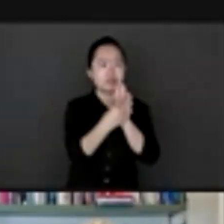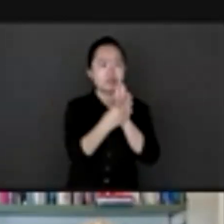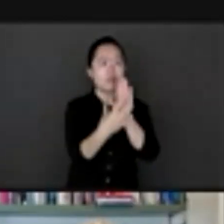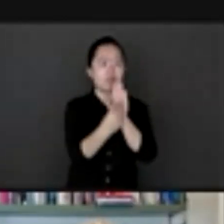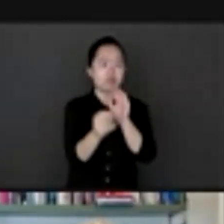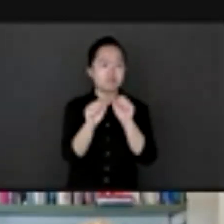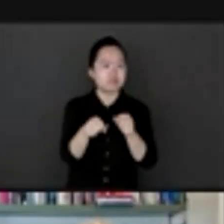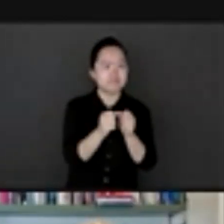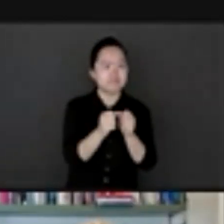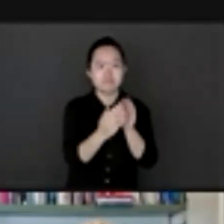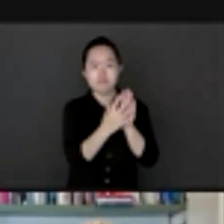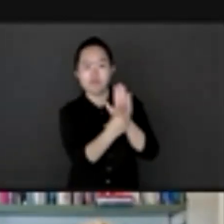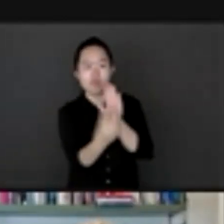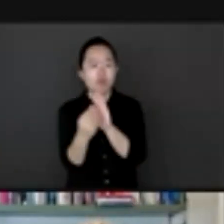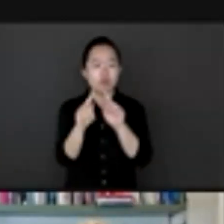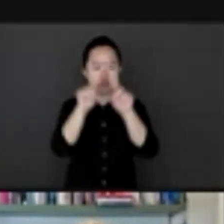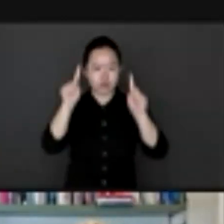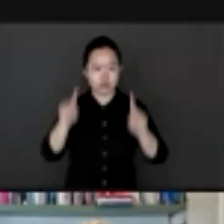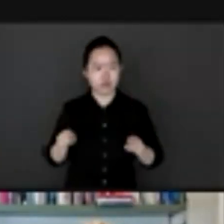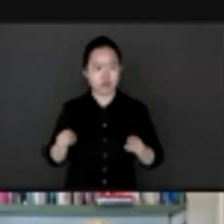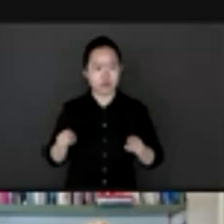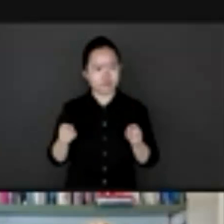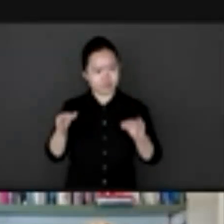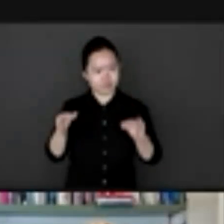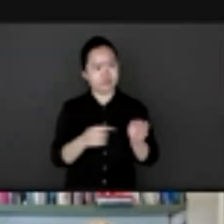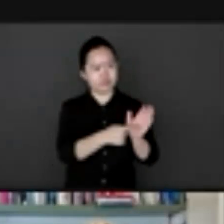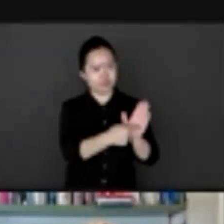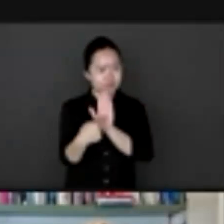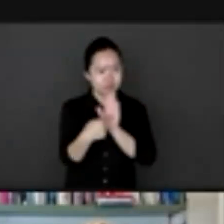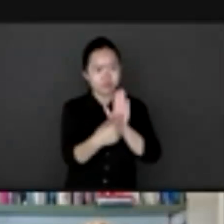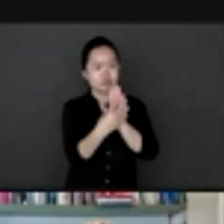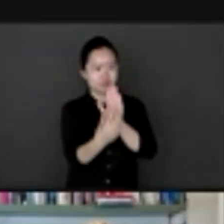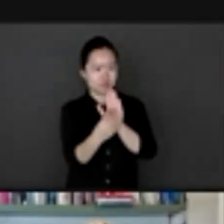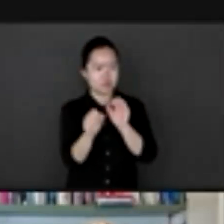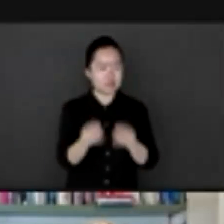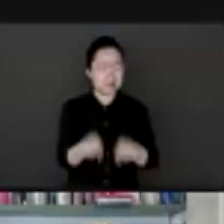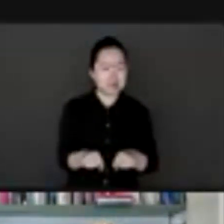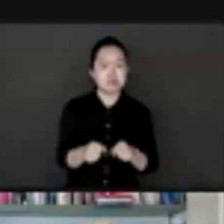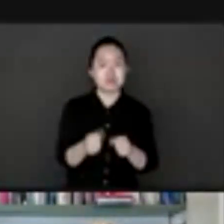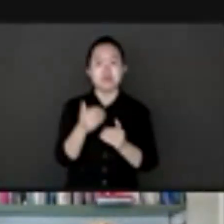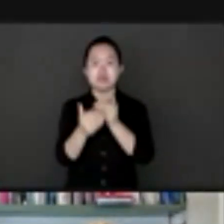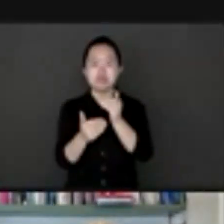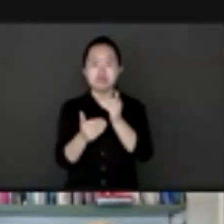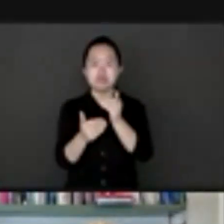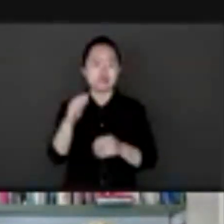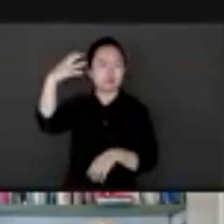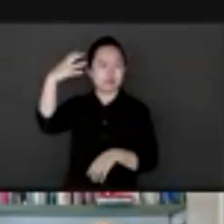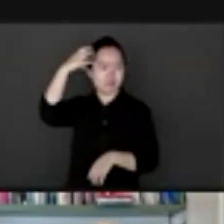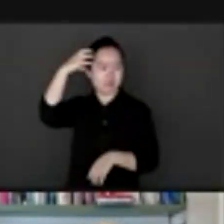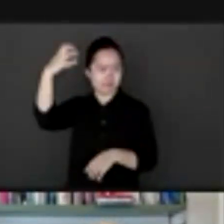public entities, public bodies. Here, on the right of the slide, for example, is a mock-up of the template for Italian